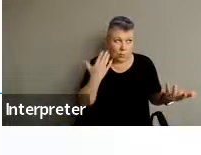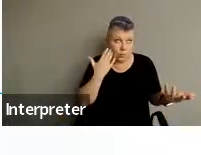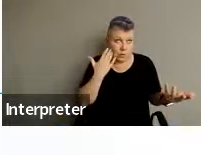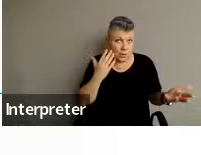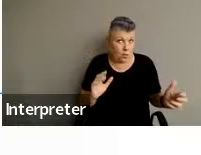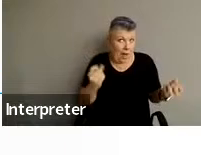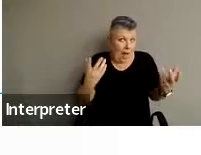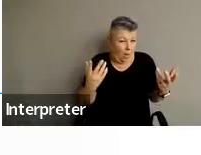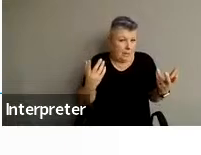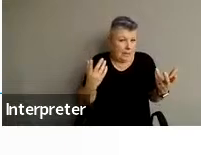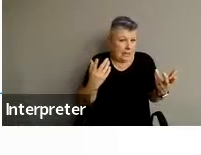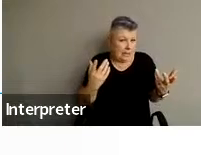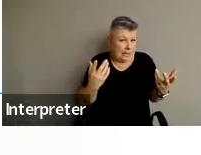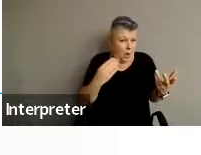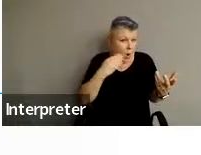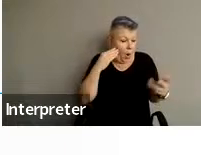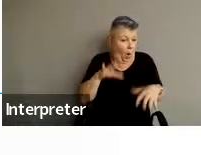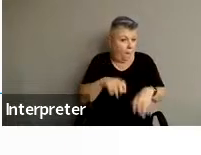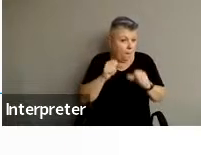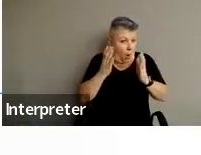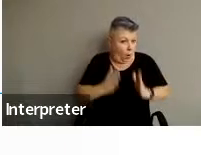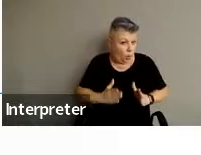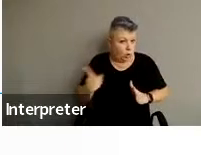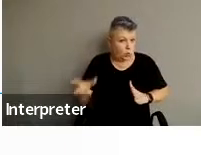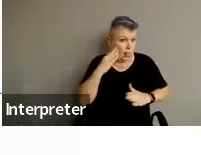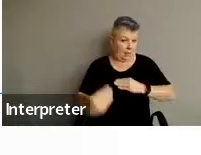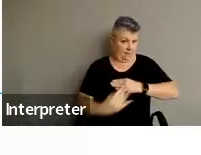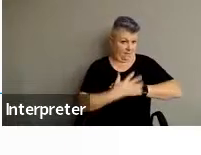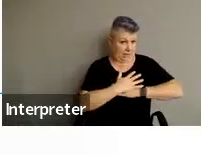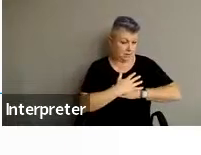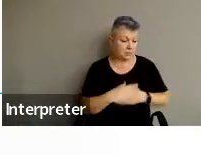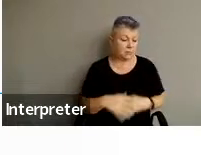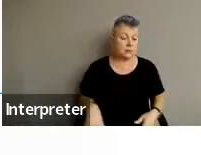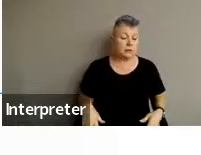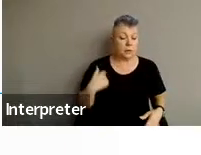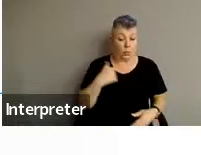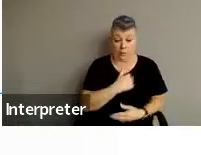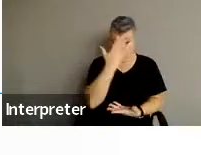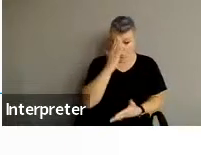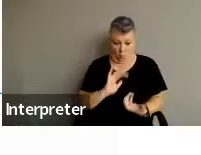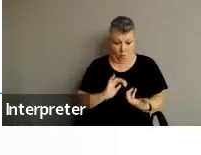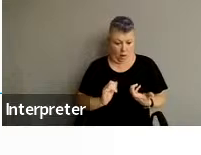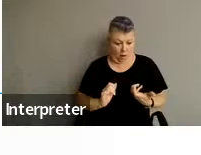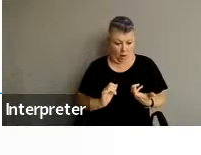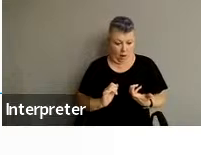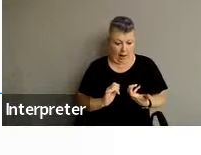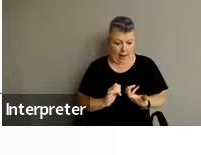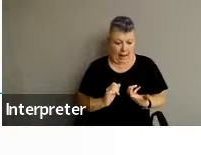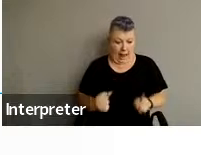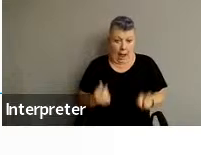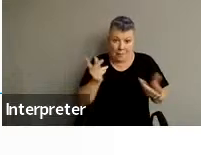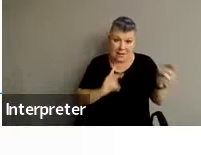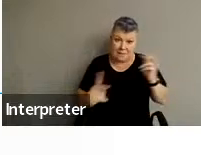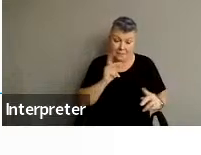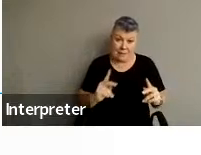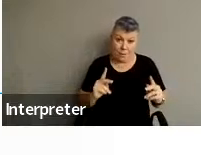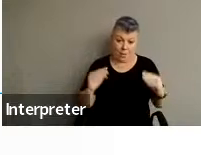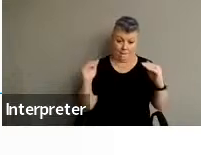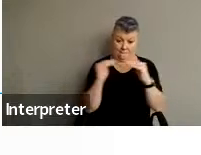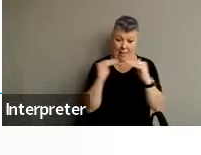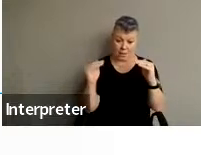homeowners it's going to affect. We don't know how many meet the age requirement, how many meet the housing dollar